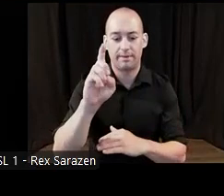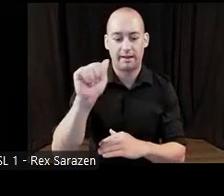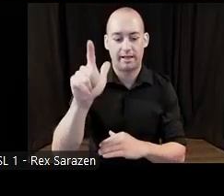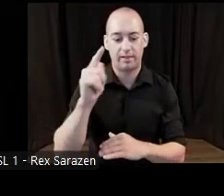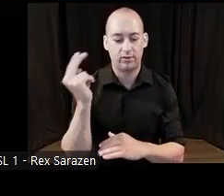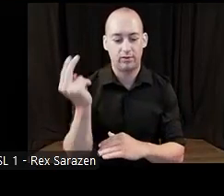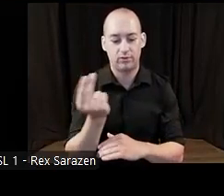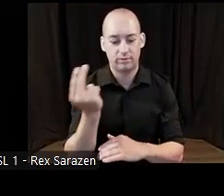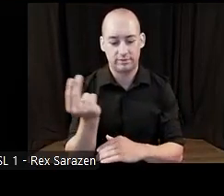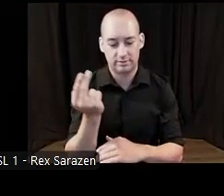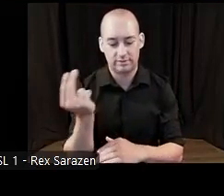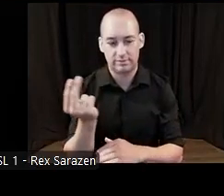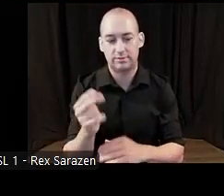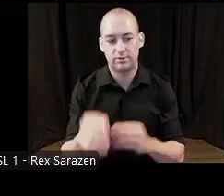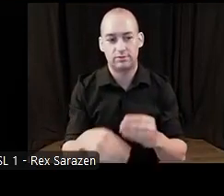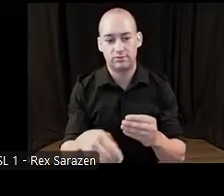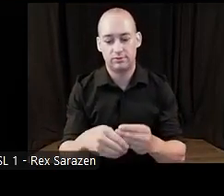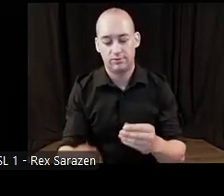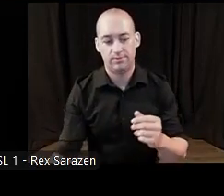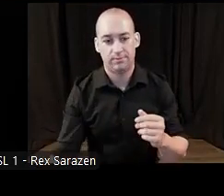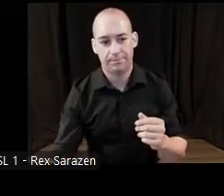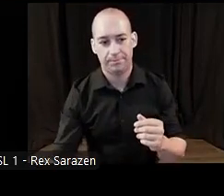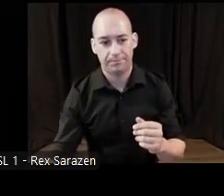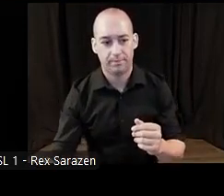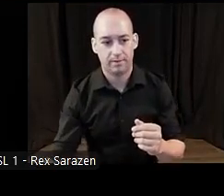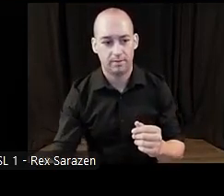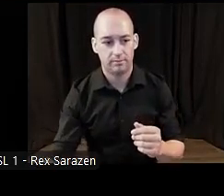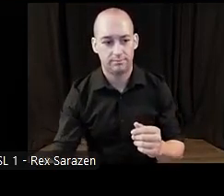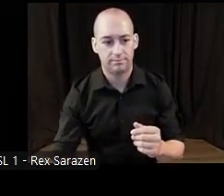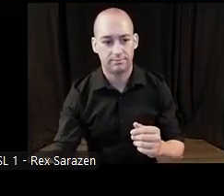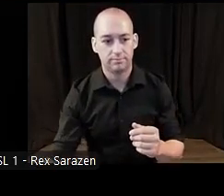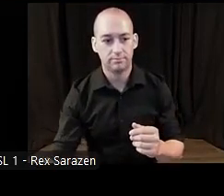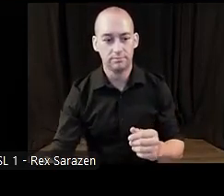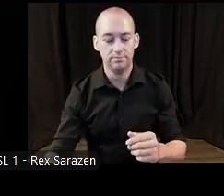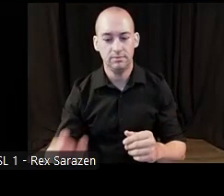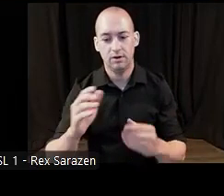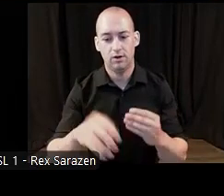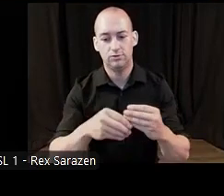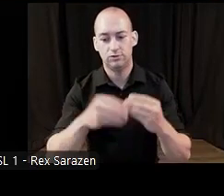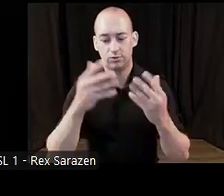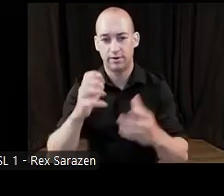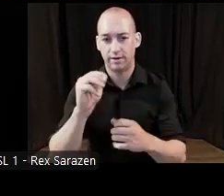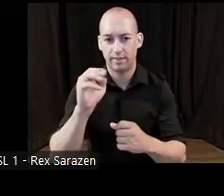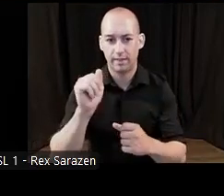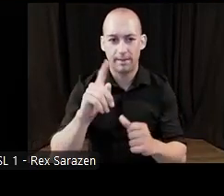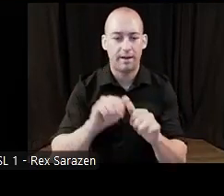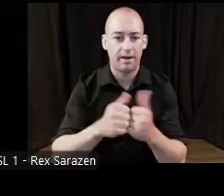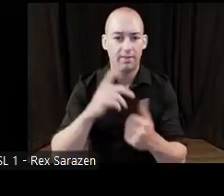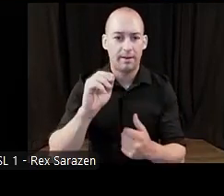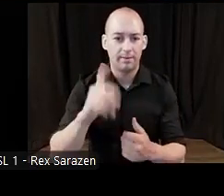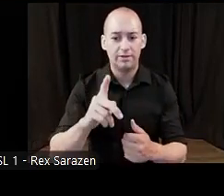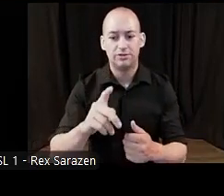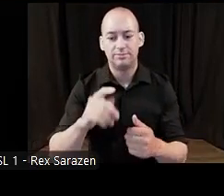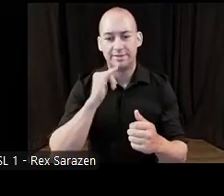well. We also are going to be mapping how the population is currently arrayed